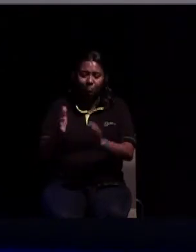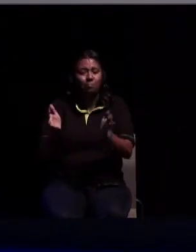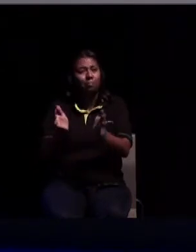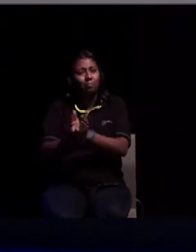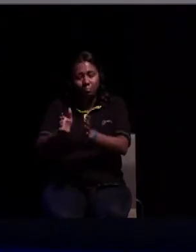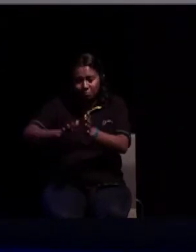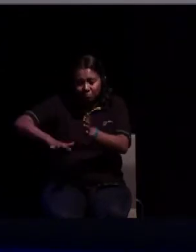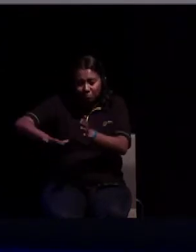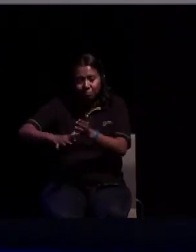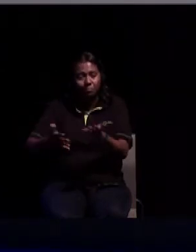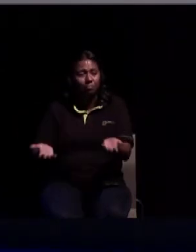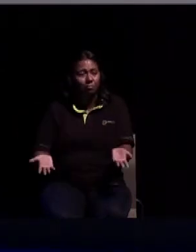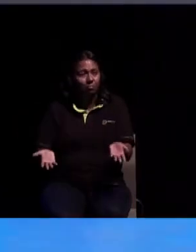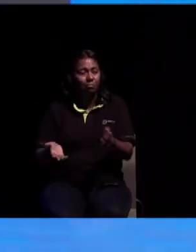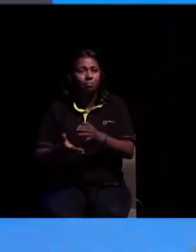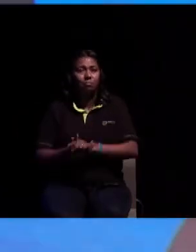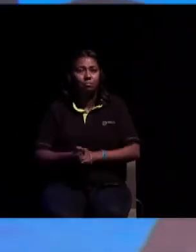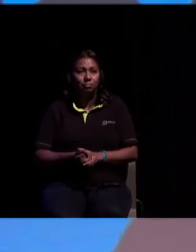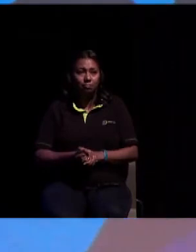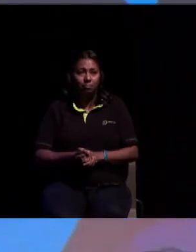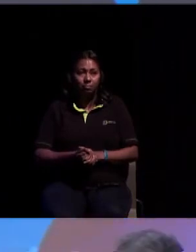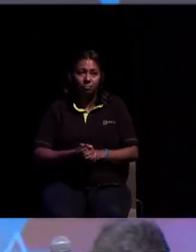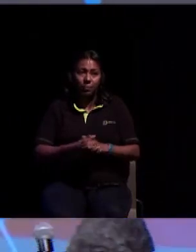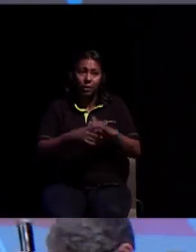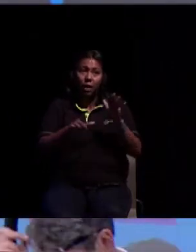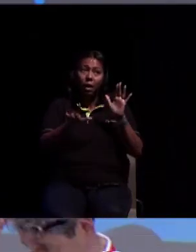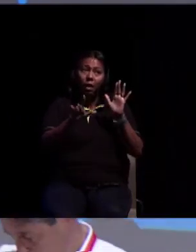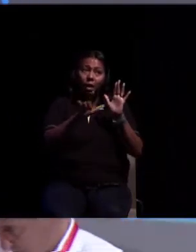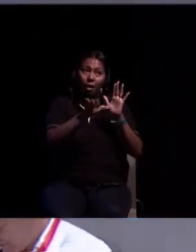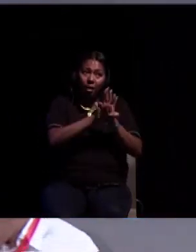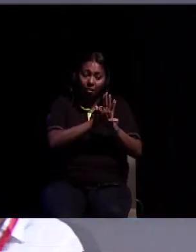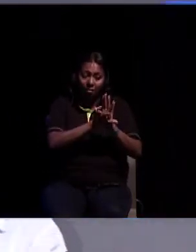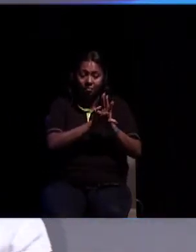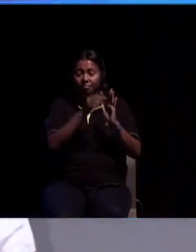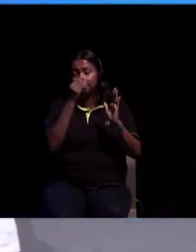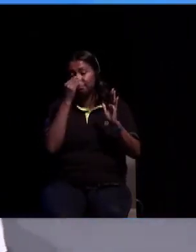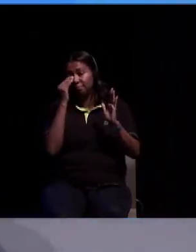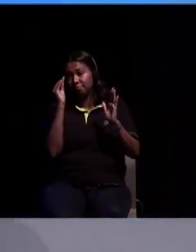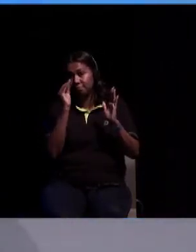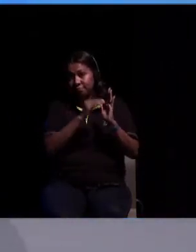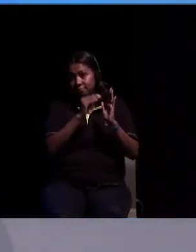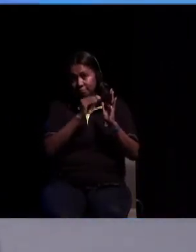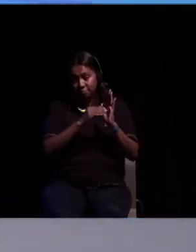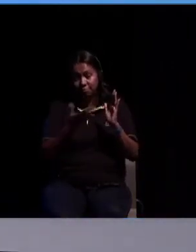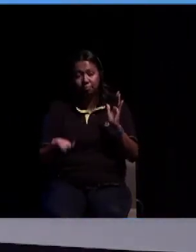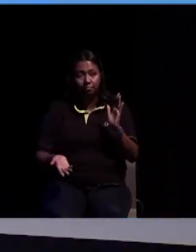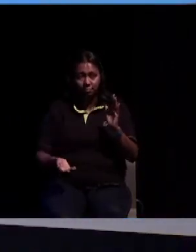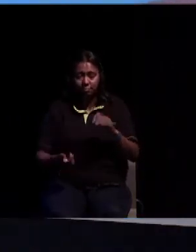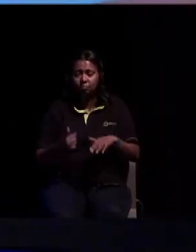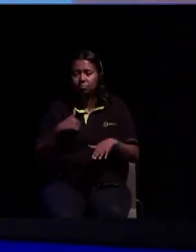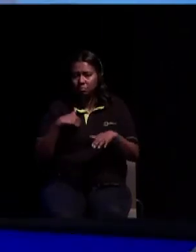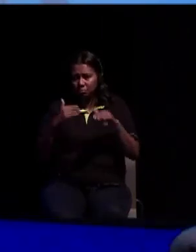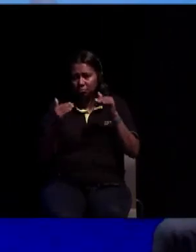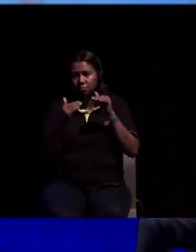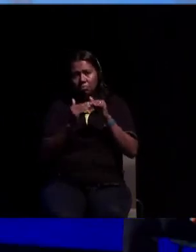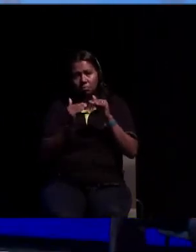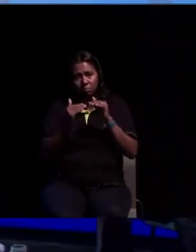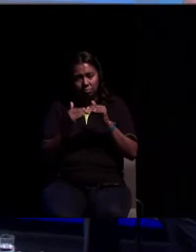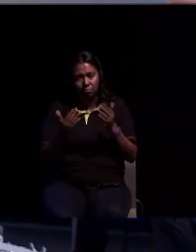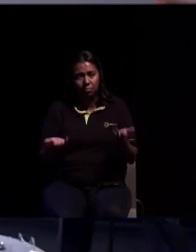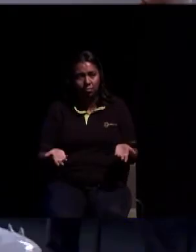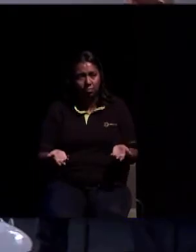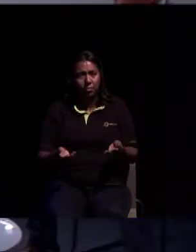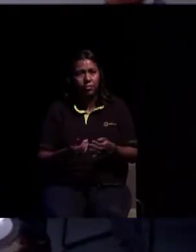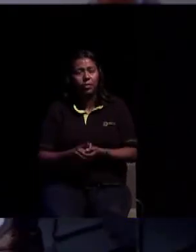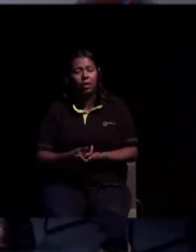the legislation can be undermined. You know, we talk about, and I agree with Jesse about this racism and